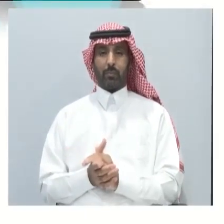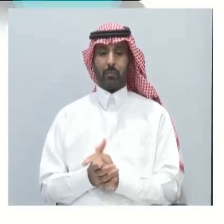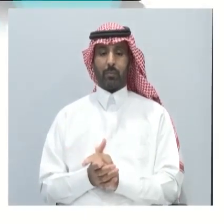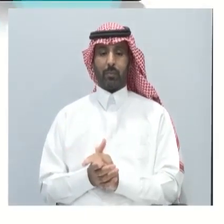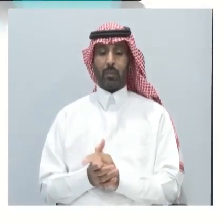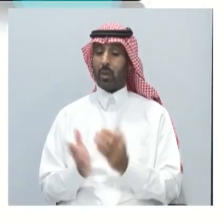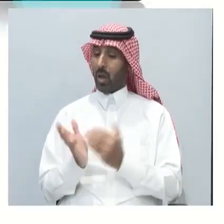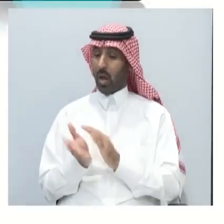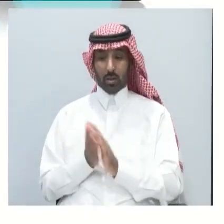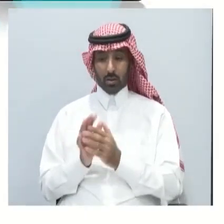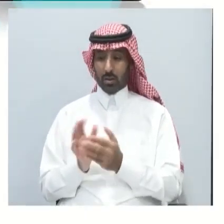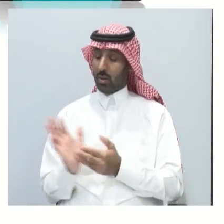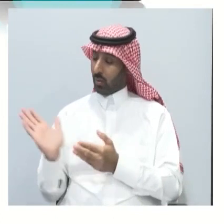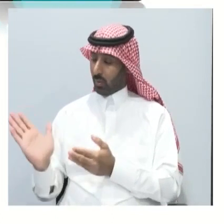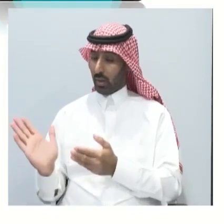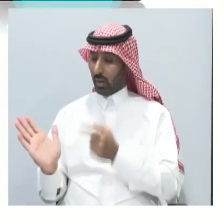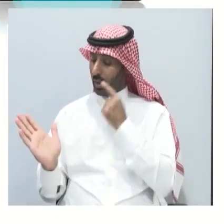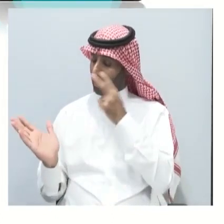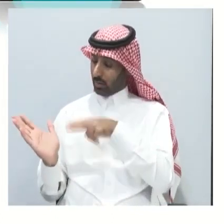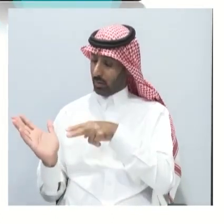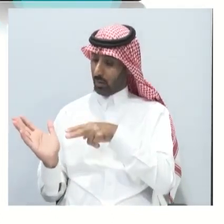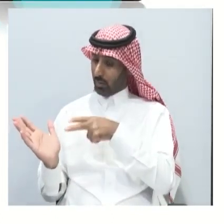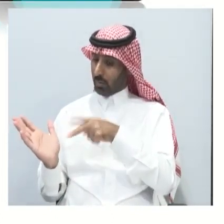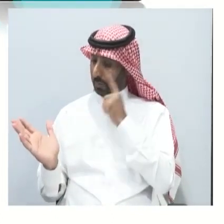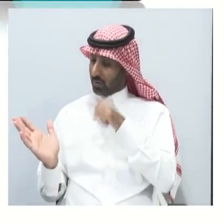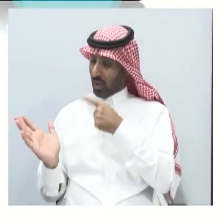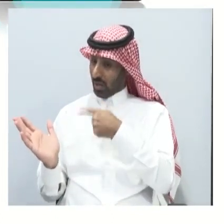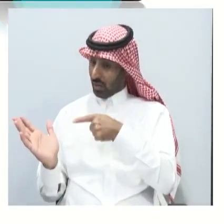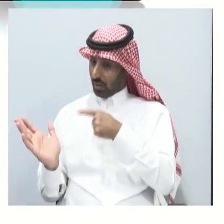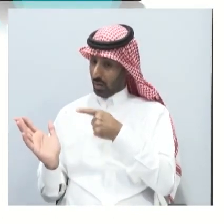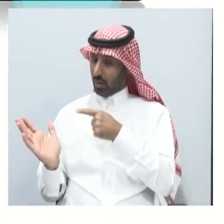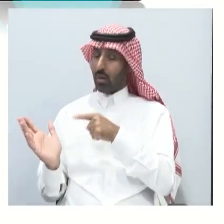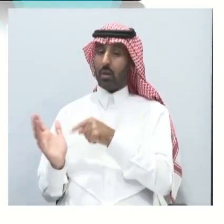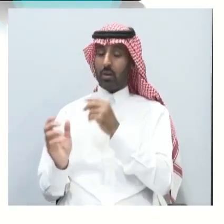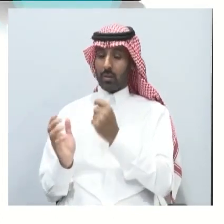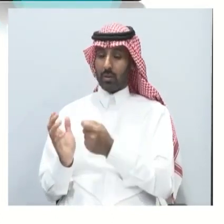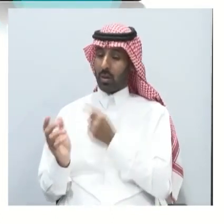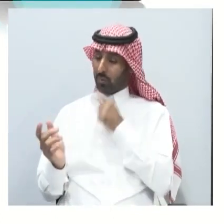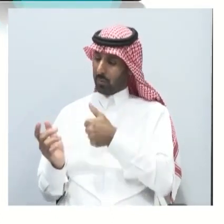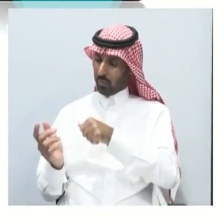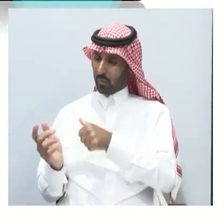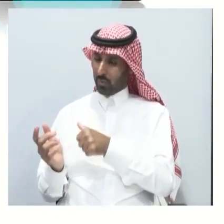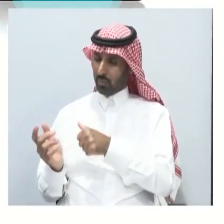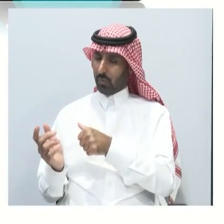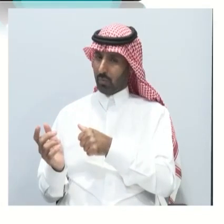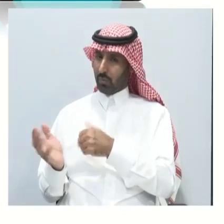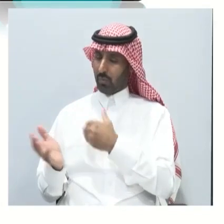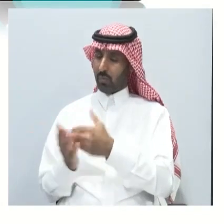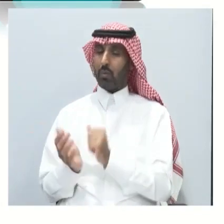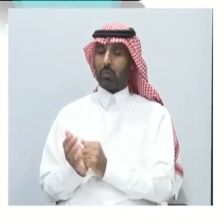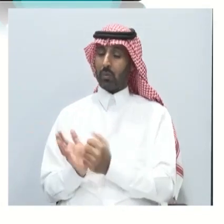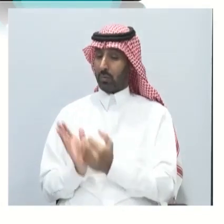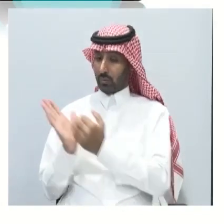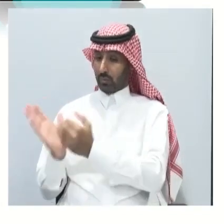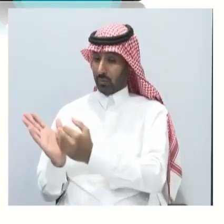Hand over the draft to someone else to read and edit. Encourage him or her to write comments and questions. So this is another